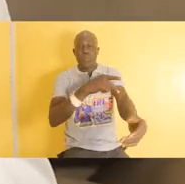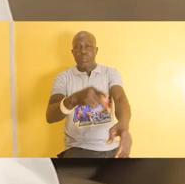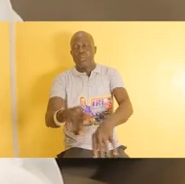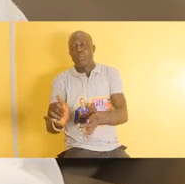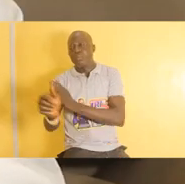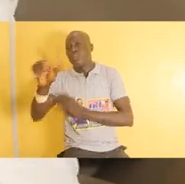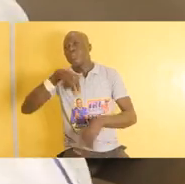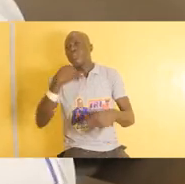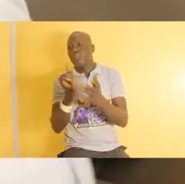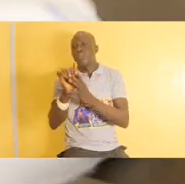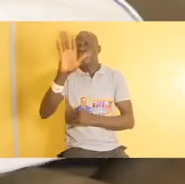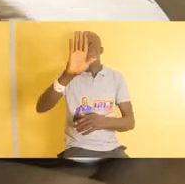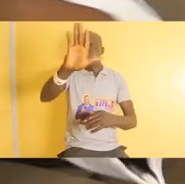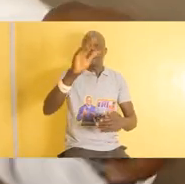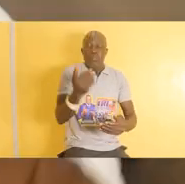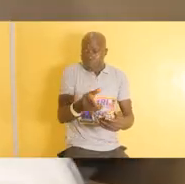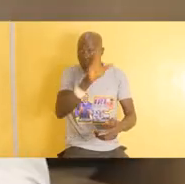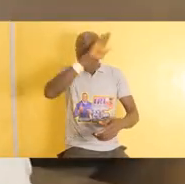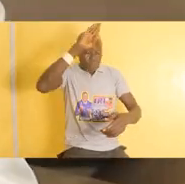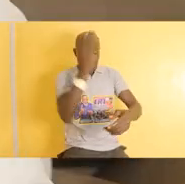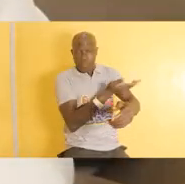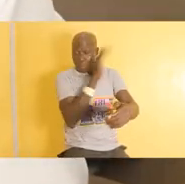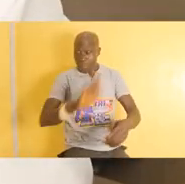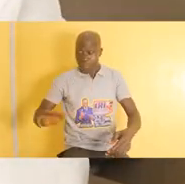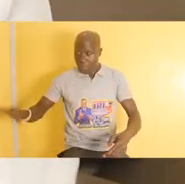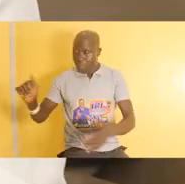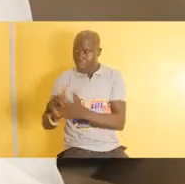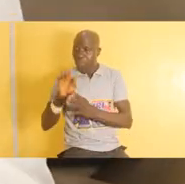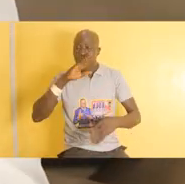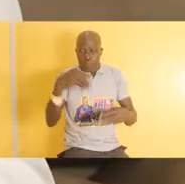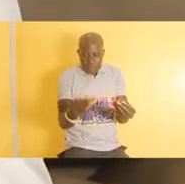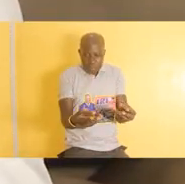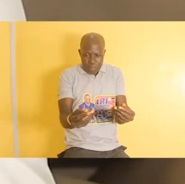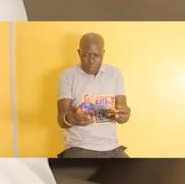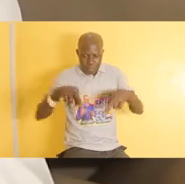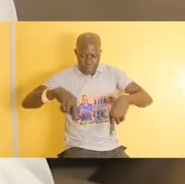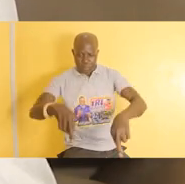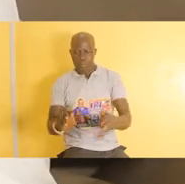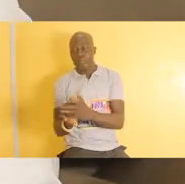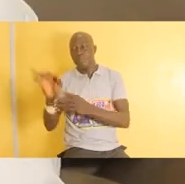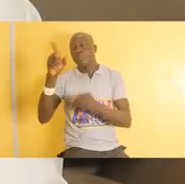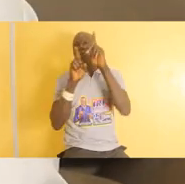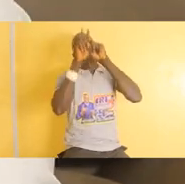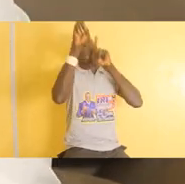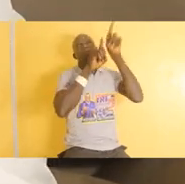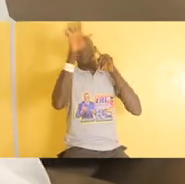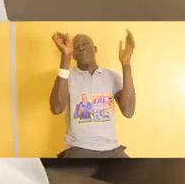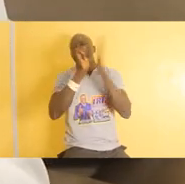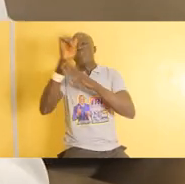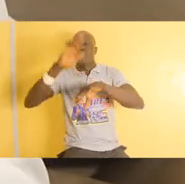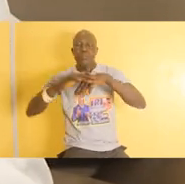fun pe. The Lord told them. Omo re yo dabi yen re ti okun. Your children will be like sun in the sky. You ti dabi rawo ju o. And star. Ni ojo